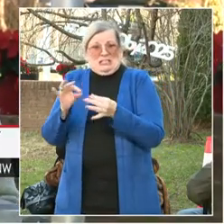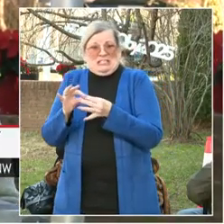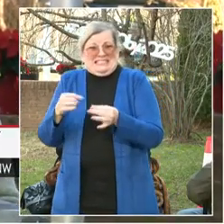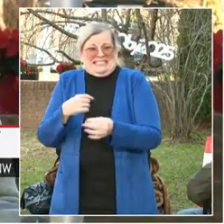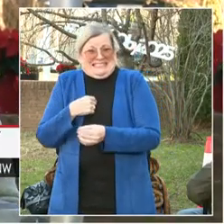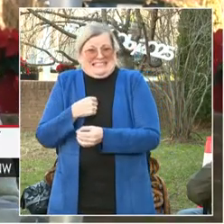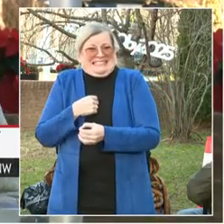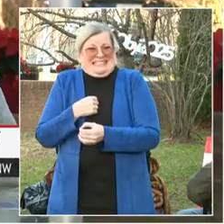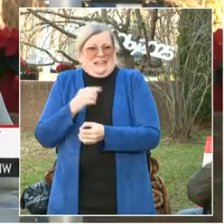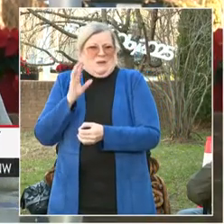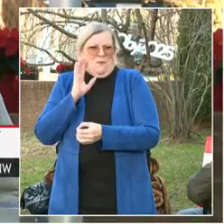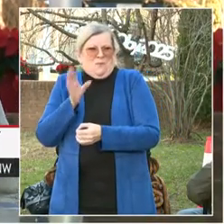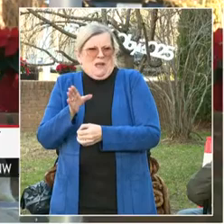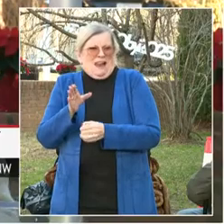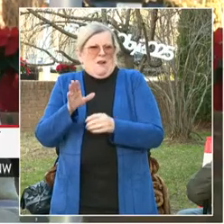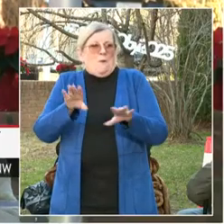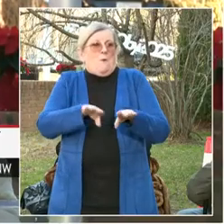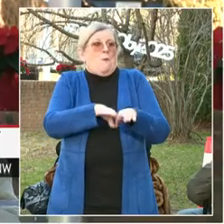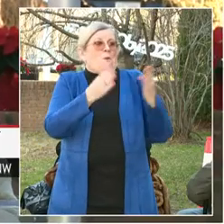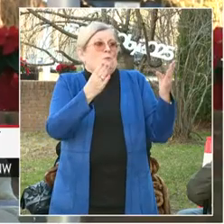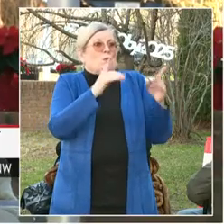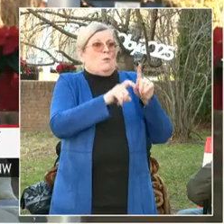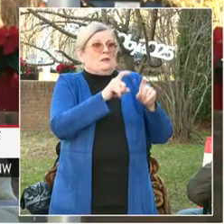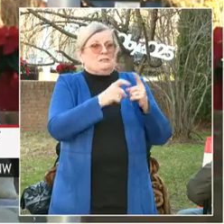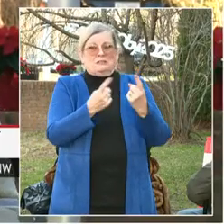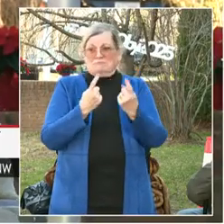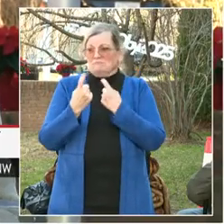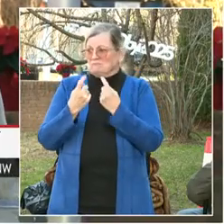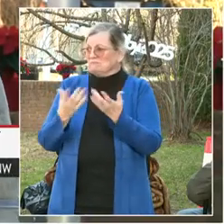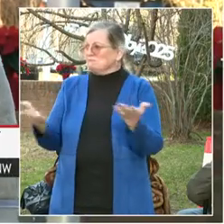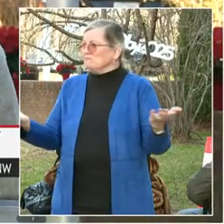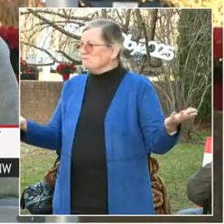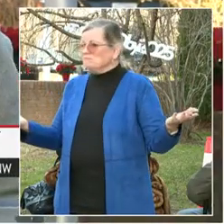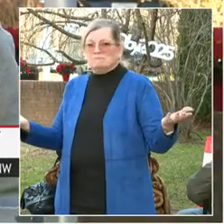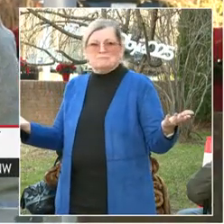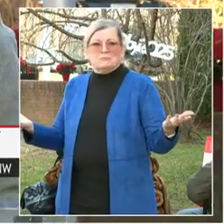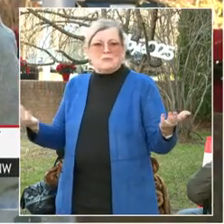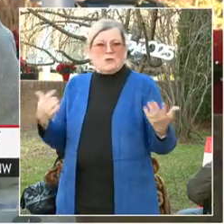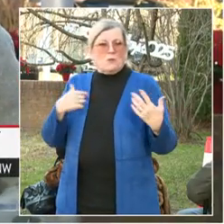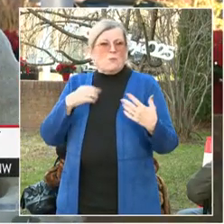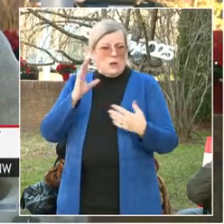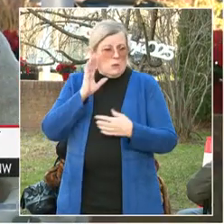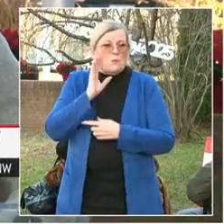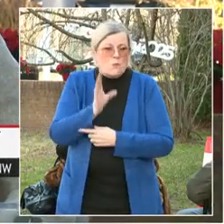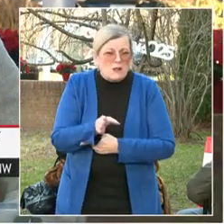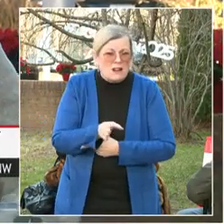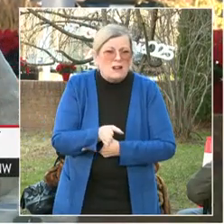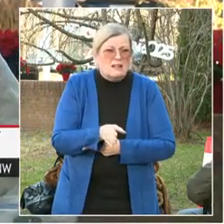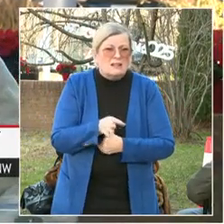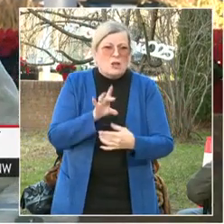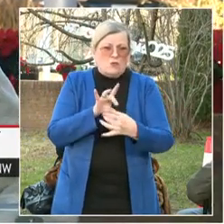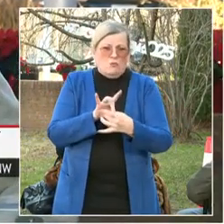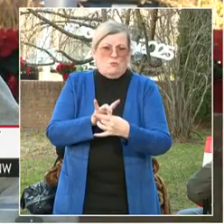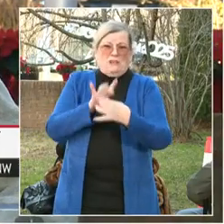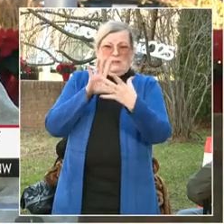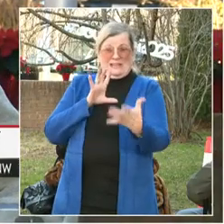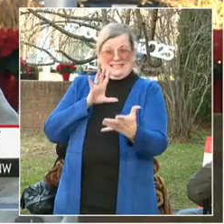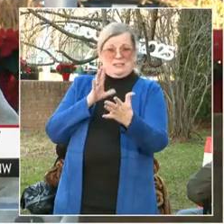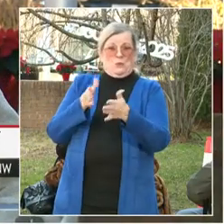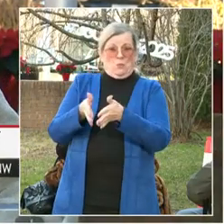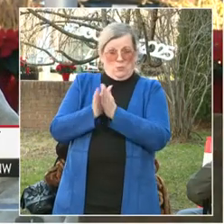questions, first press, then community, is that we will also be releasing a request for proposals